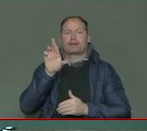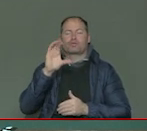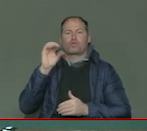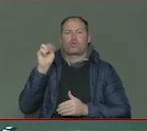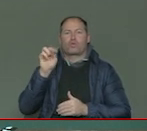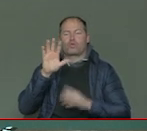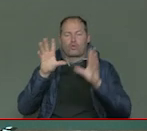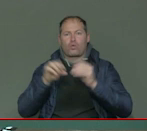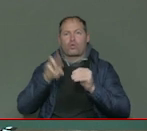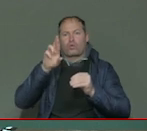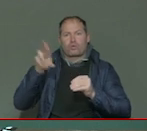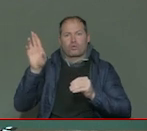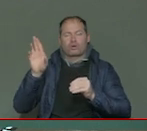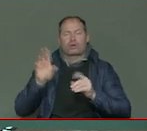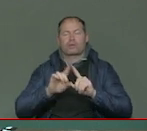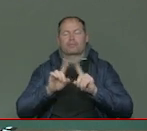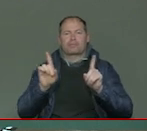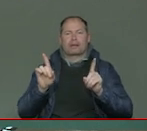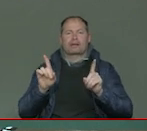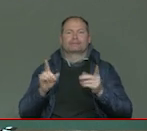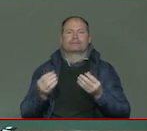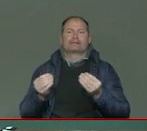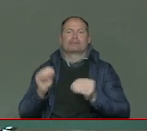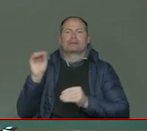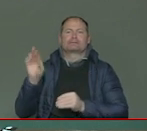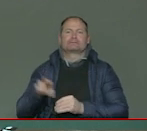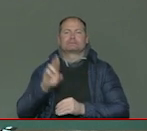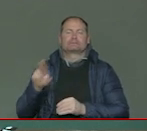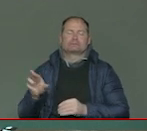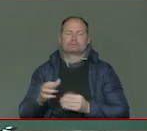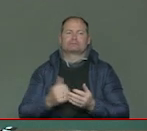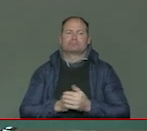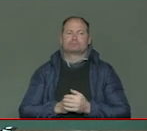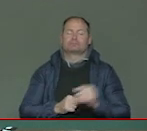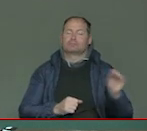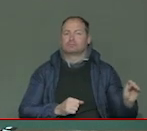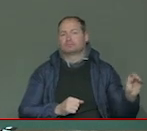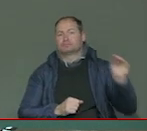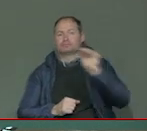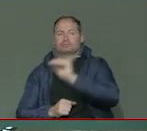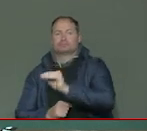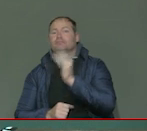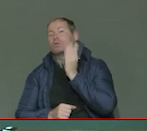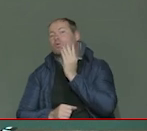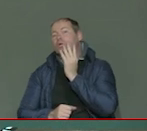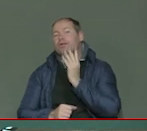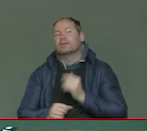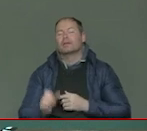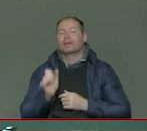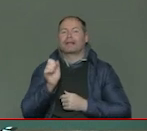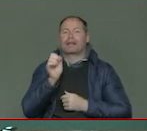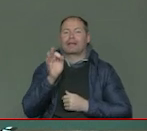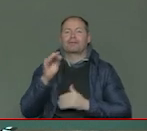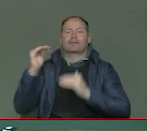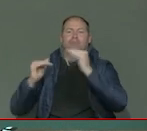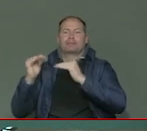reconciliation statement. So always make sure the only time that you bring that balance over is if they don't give you the